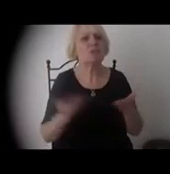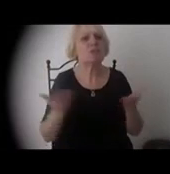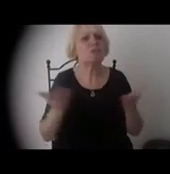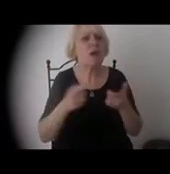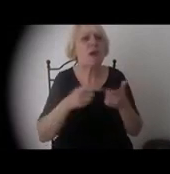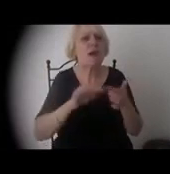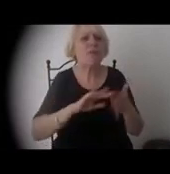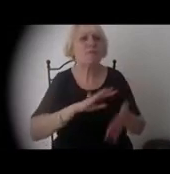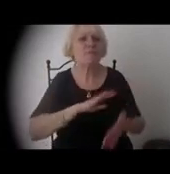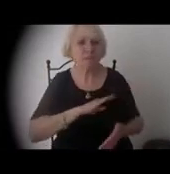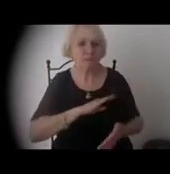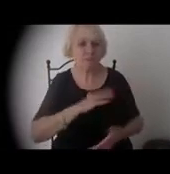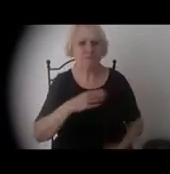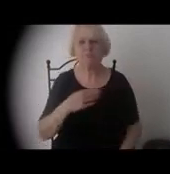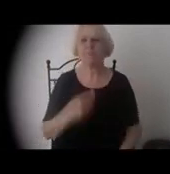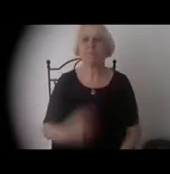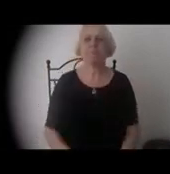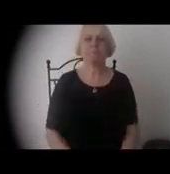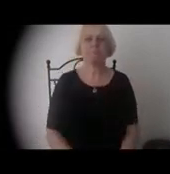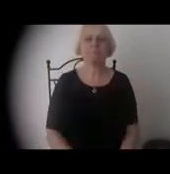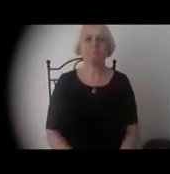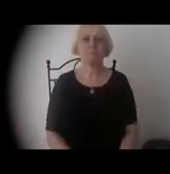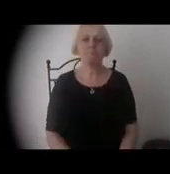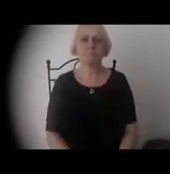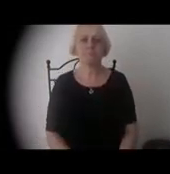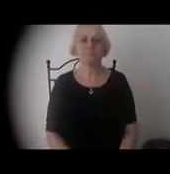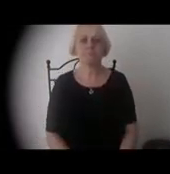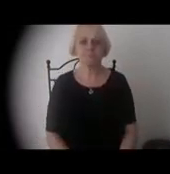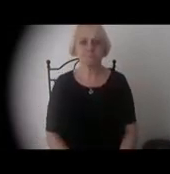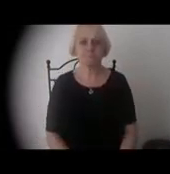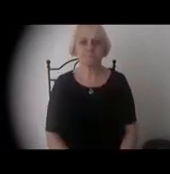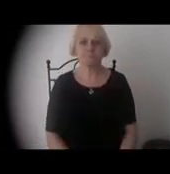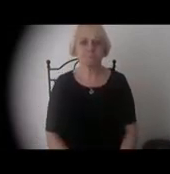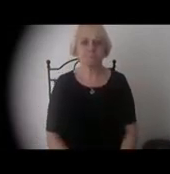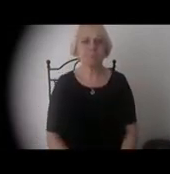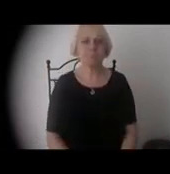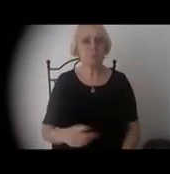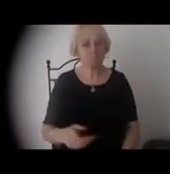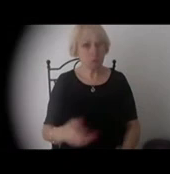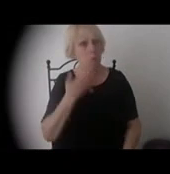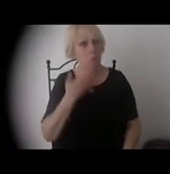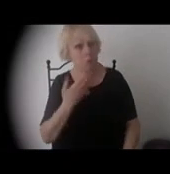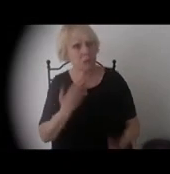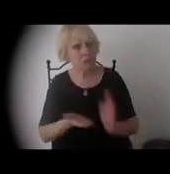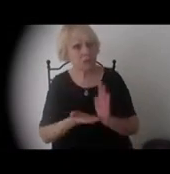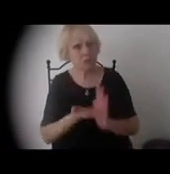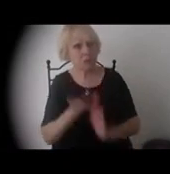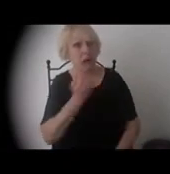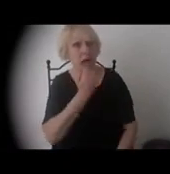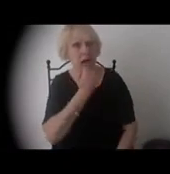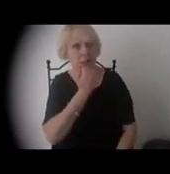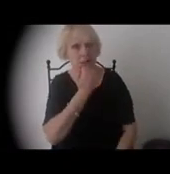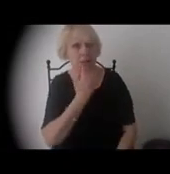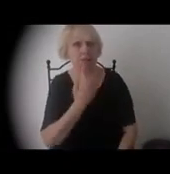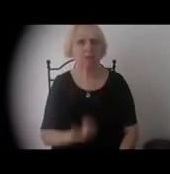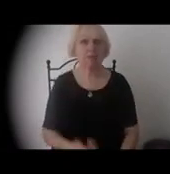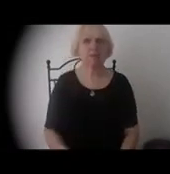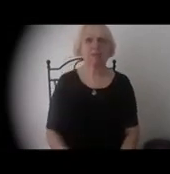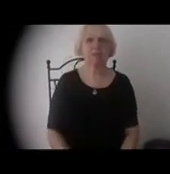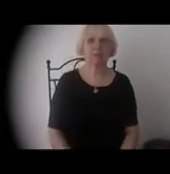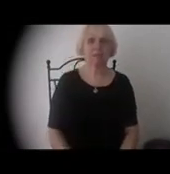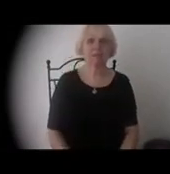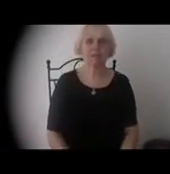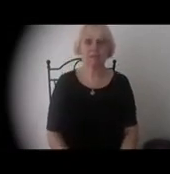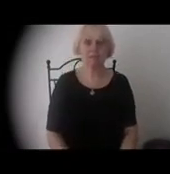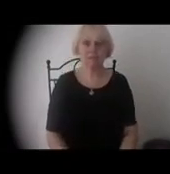That's great, thank you. Yeah, if you want to give us a bit of an update, that would be great because we can hear you clearly now. Okay, excellent. So Nick's